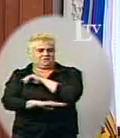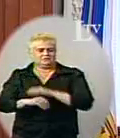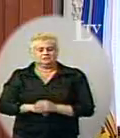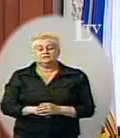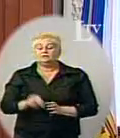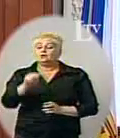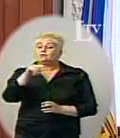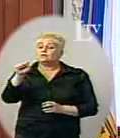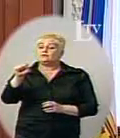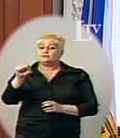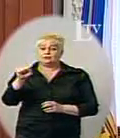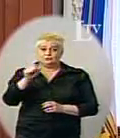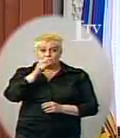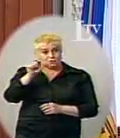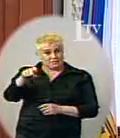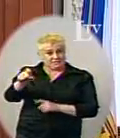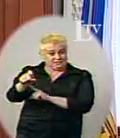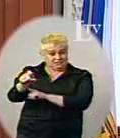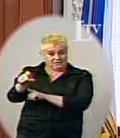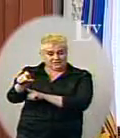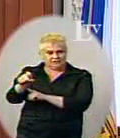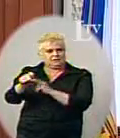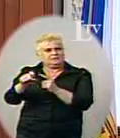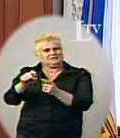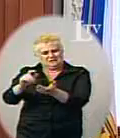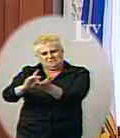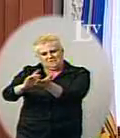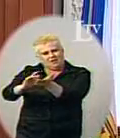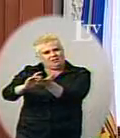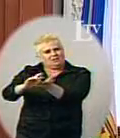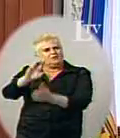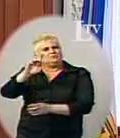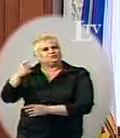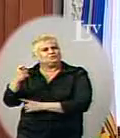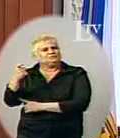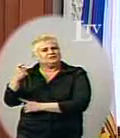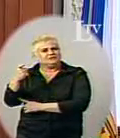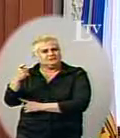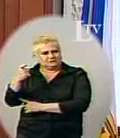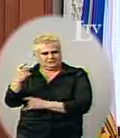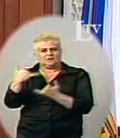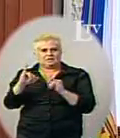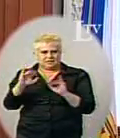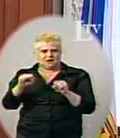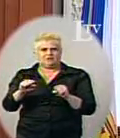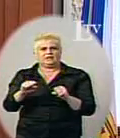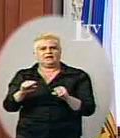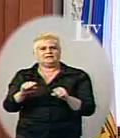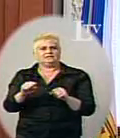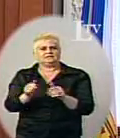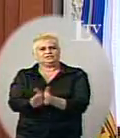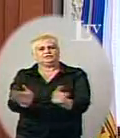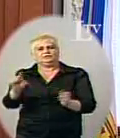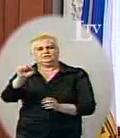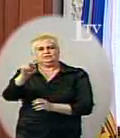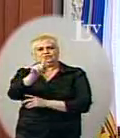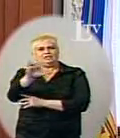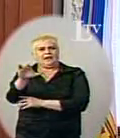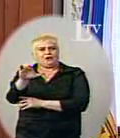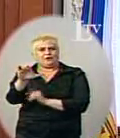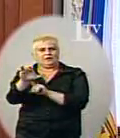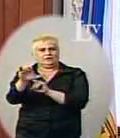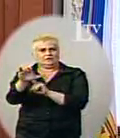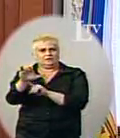Nova Scotians in need of prescription medicine can now get the generic form at the same